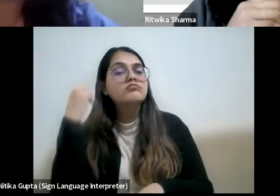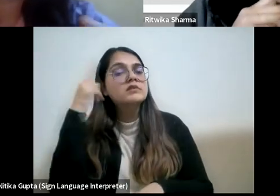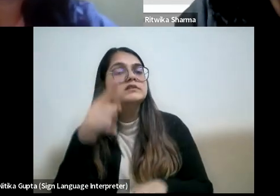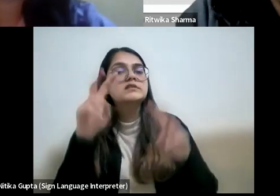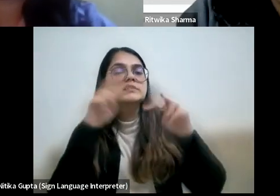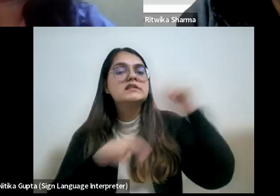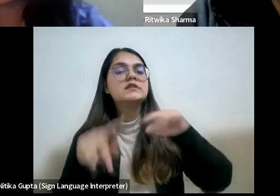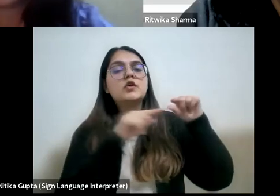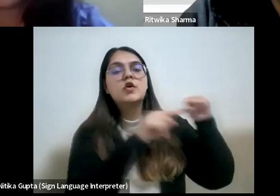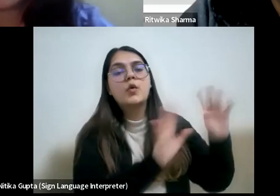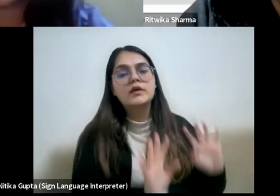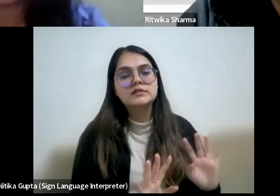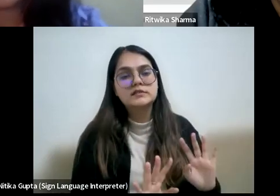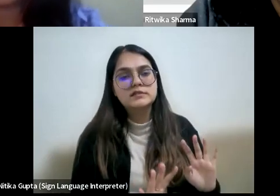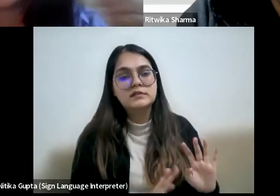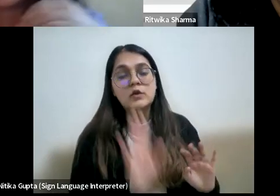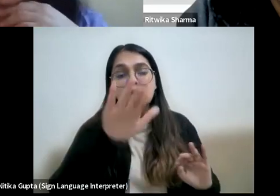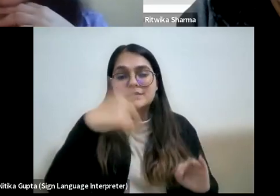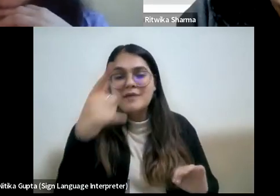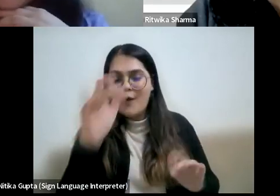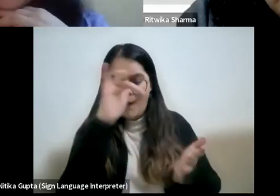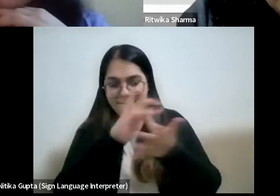how we were able to decide the ethnography of it.